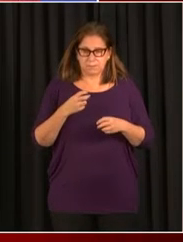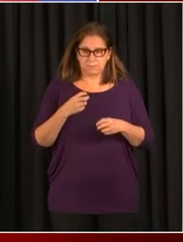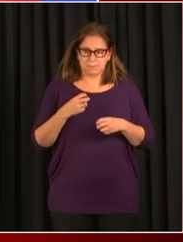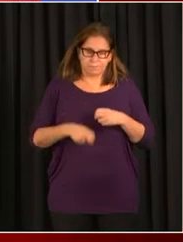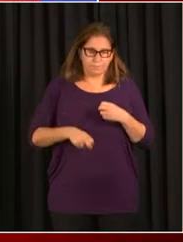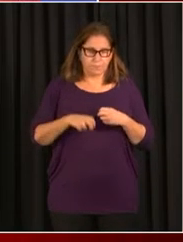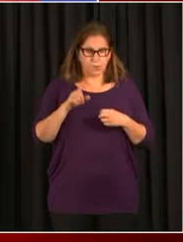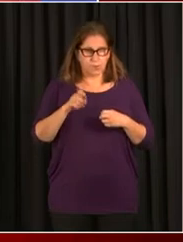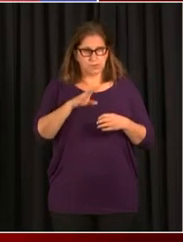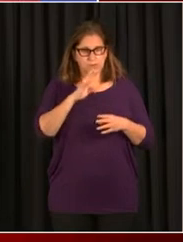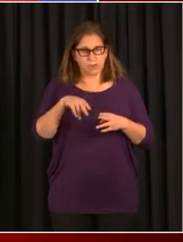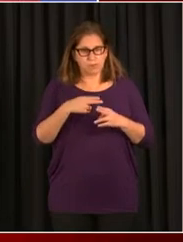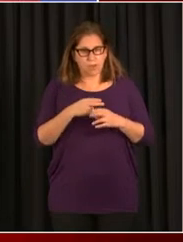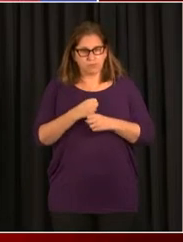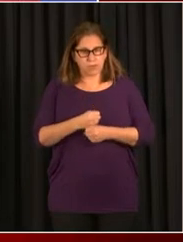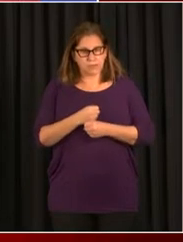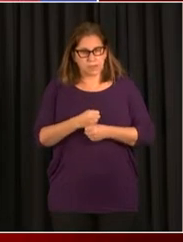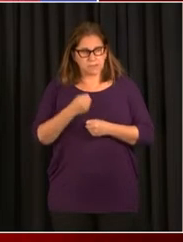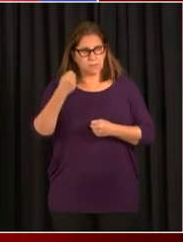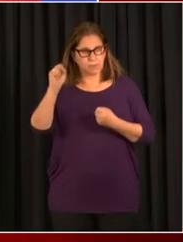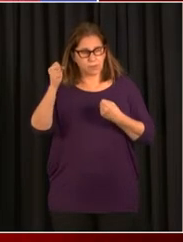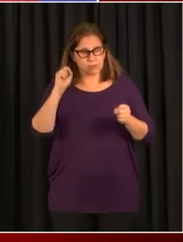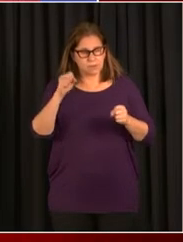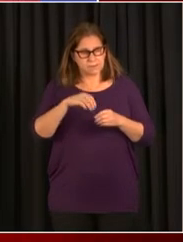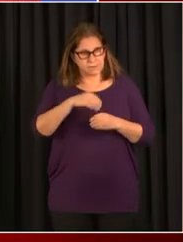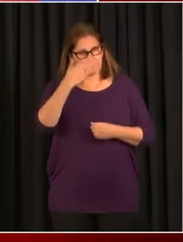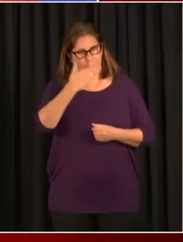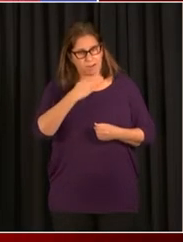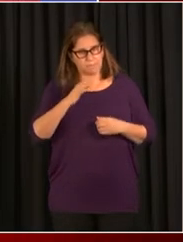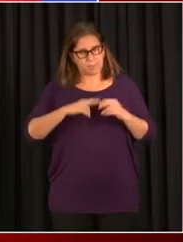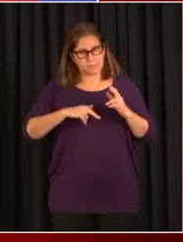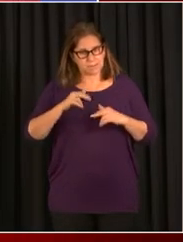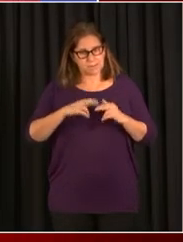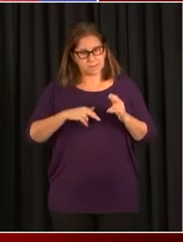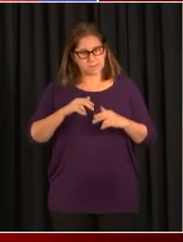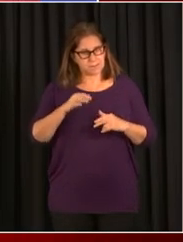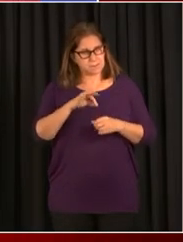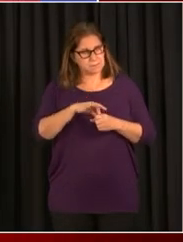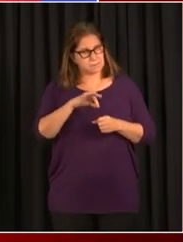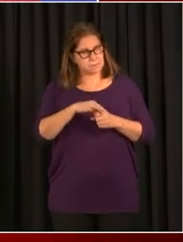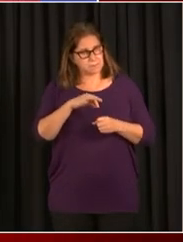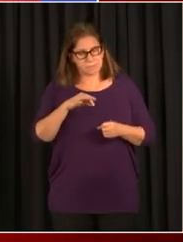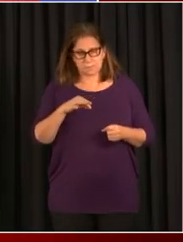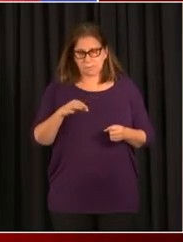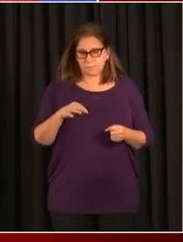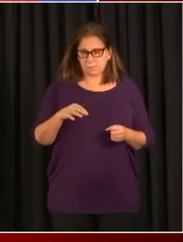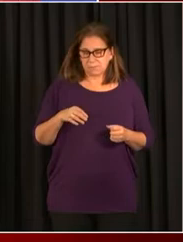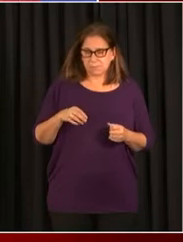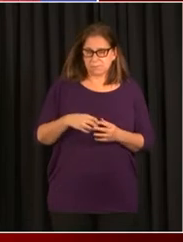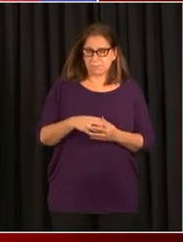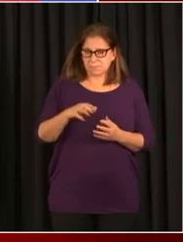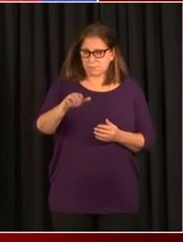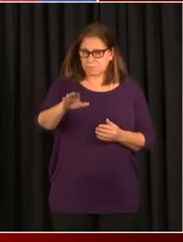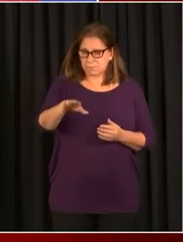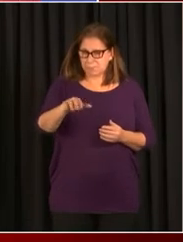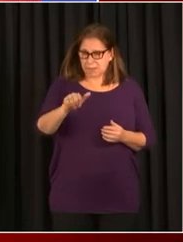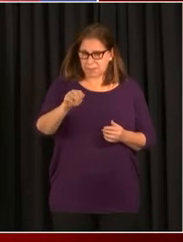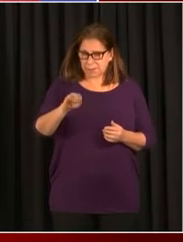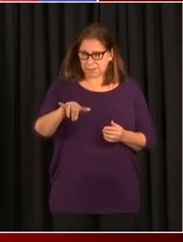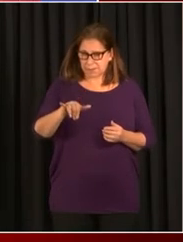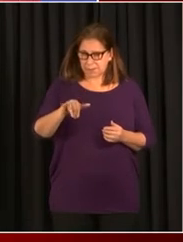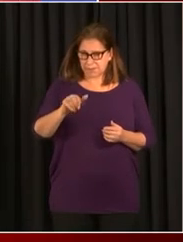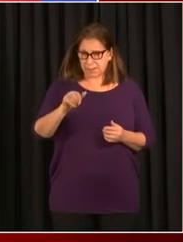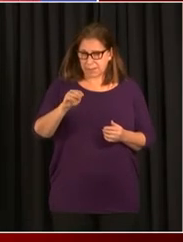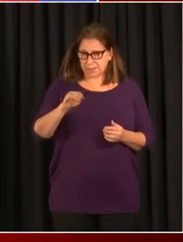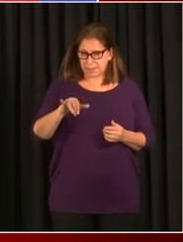say, not starting on that date, or any change, anything? well, I can tell you, since last we spoke, we were proceeding